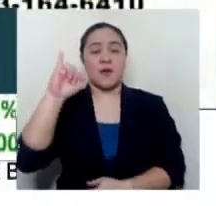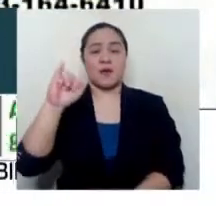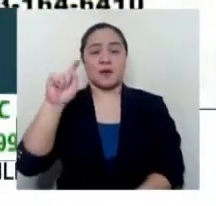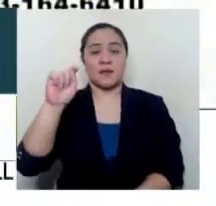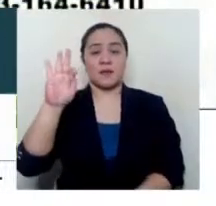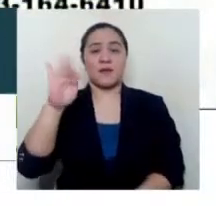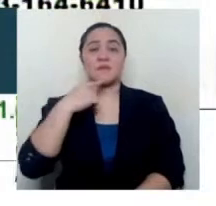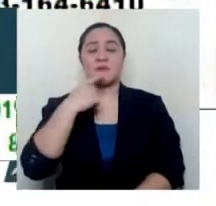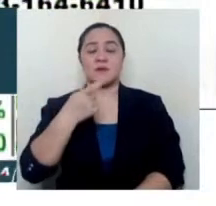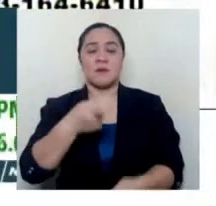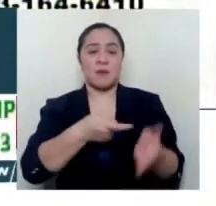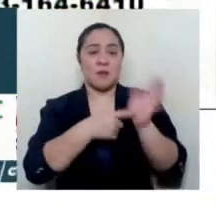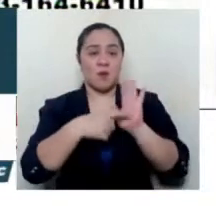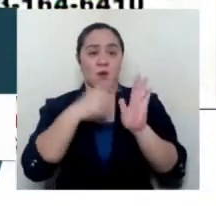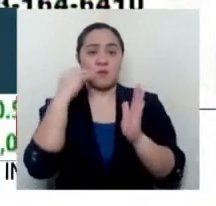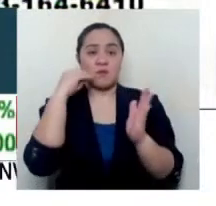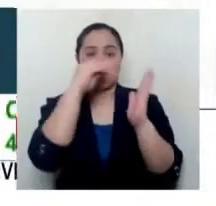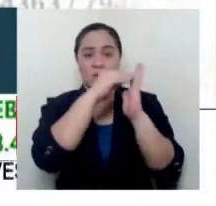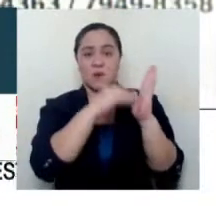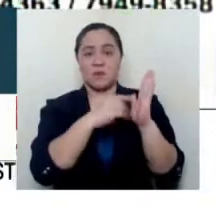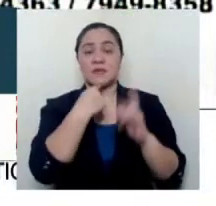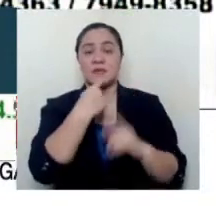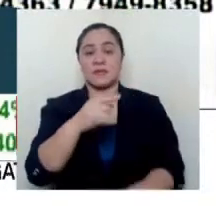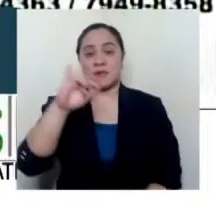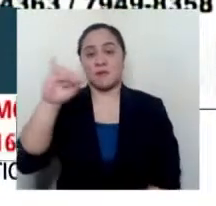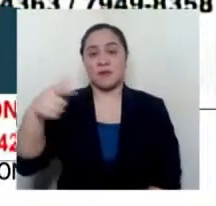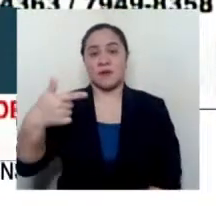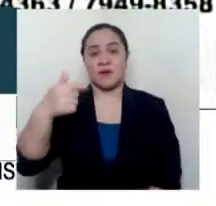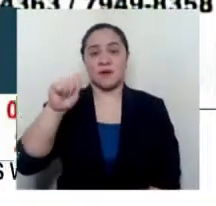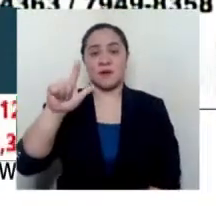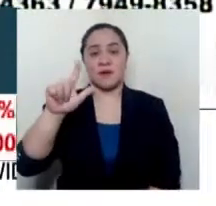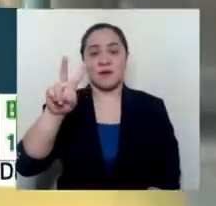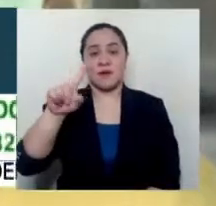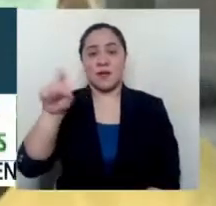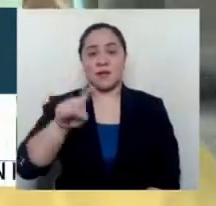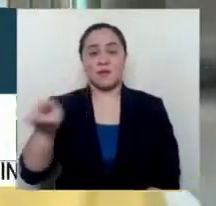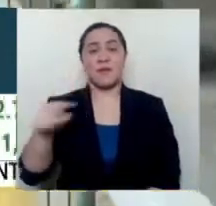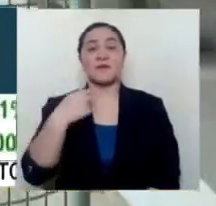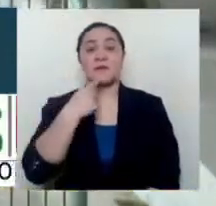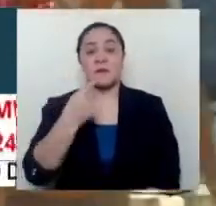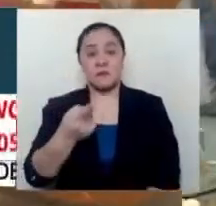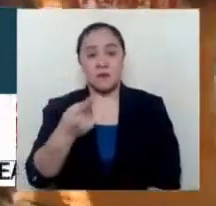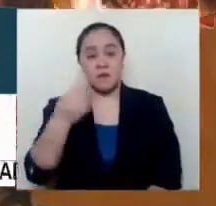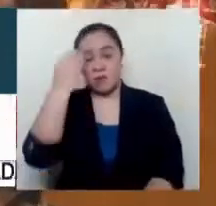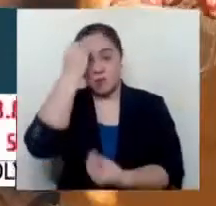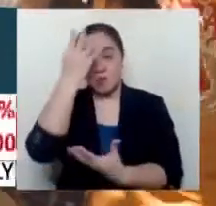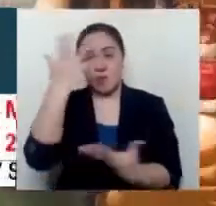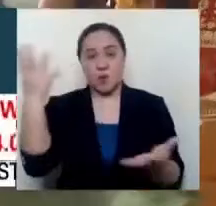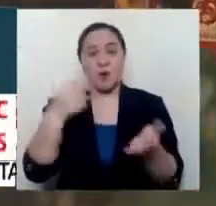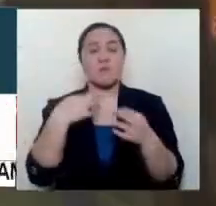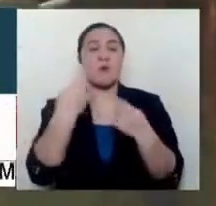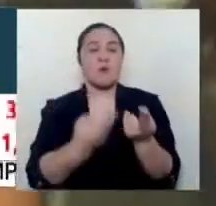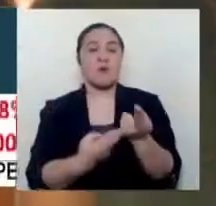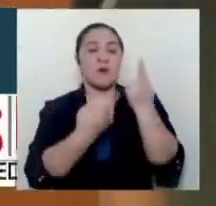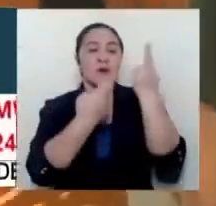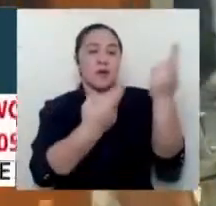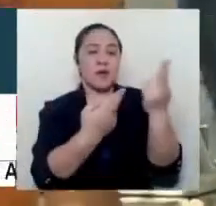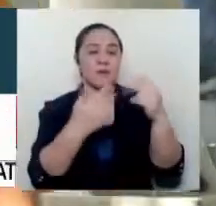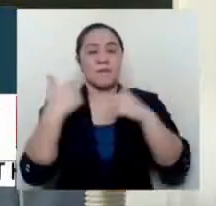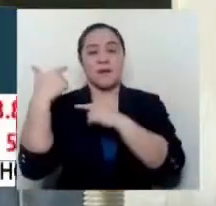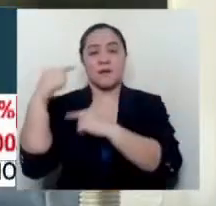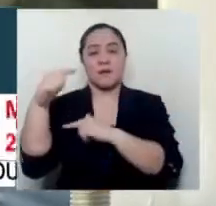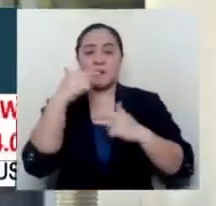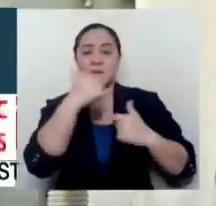IATF's chief implementer, Carlito Galvez Jr. He says IATF officials have recommended limiting the use of face shields